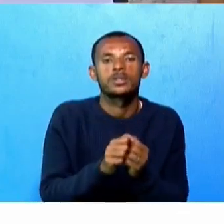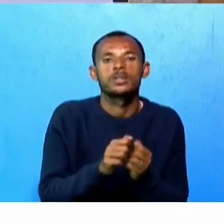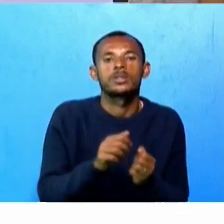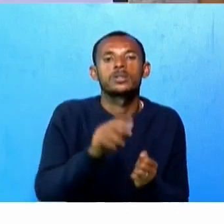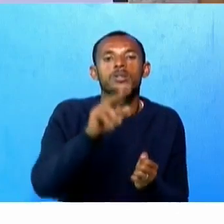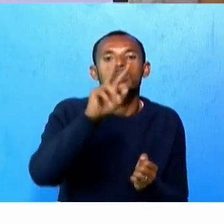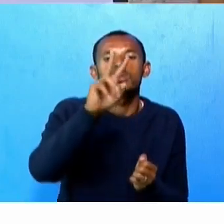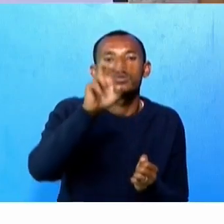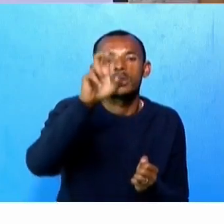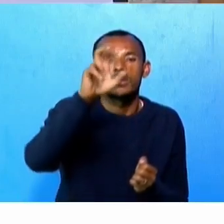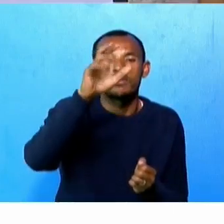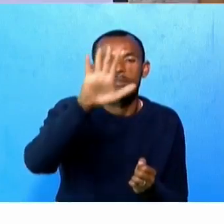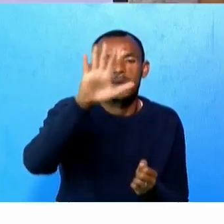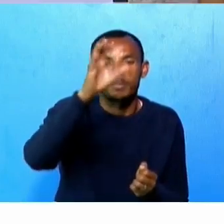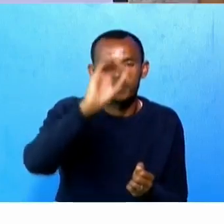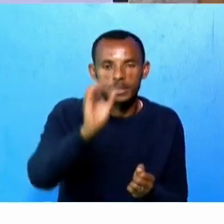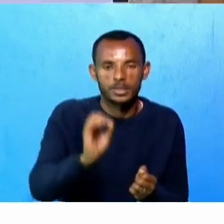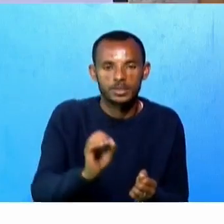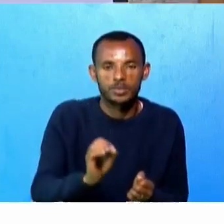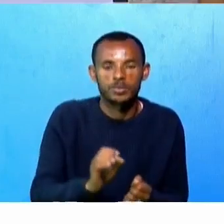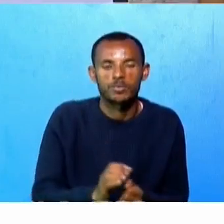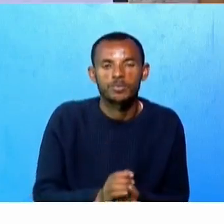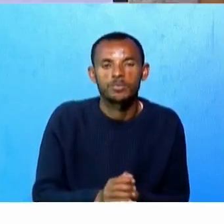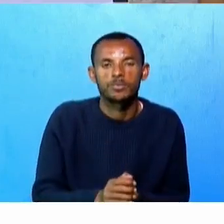25% off,